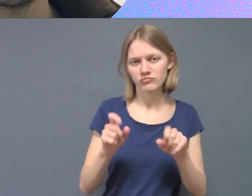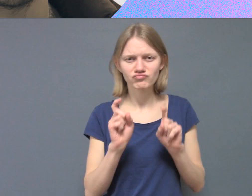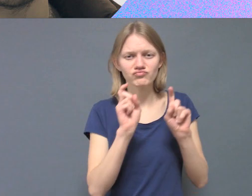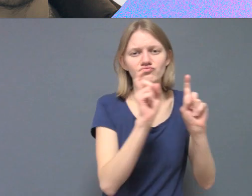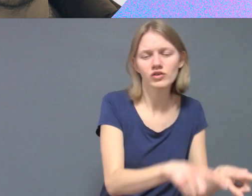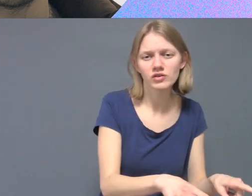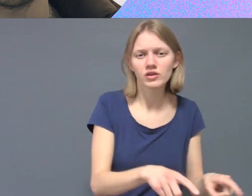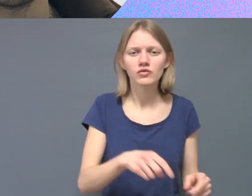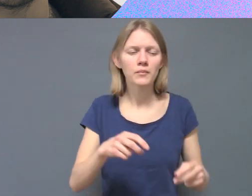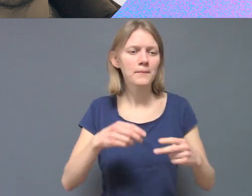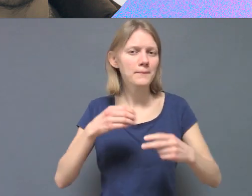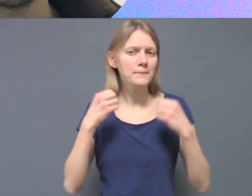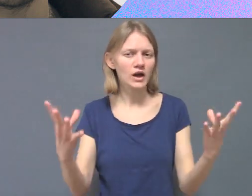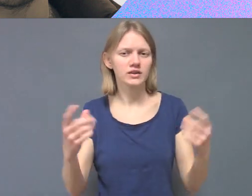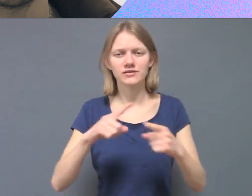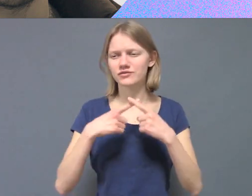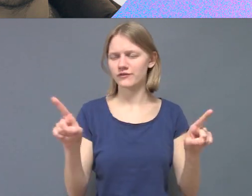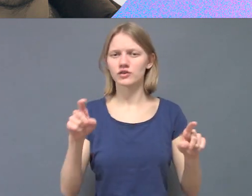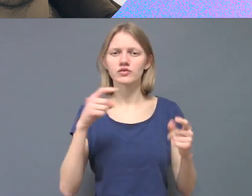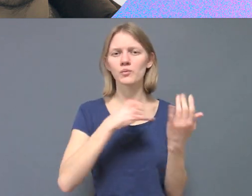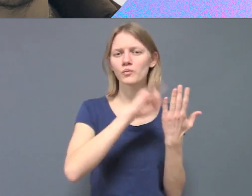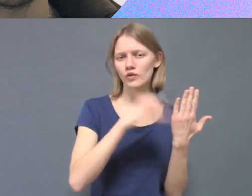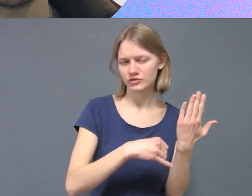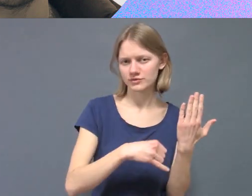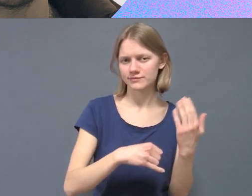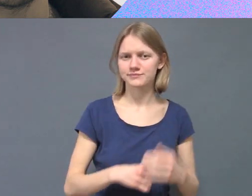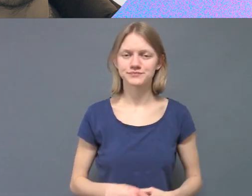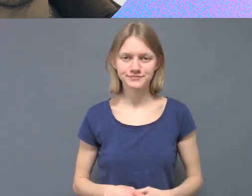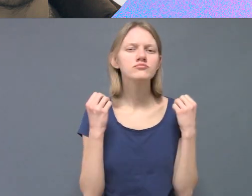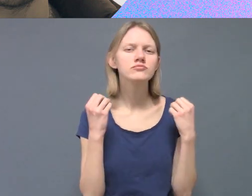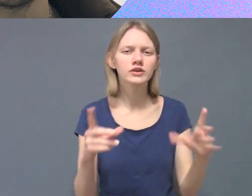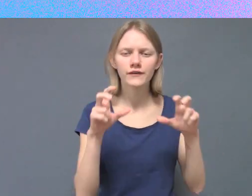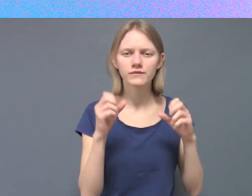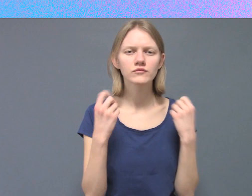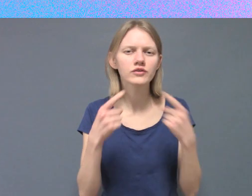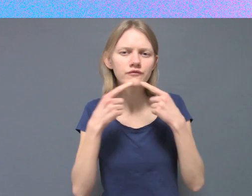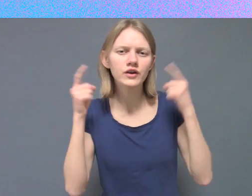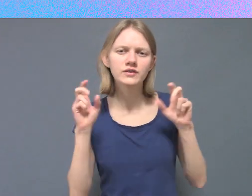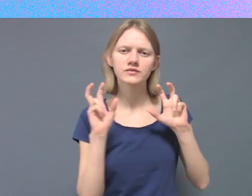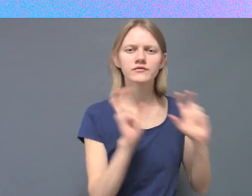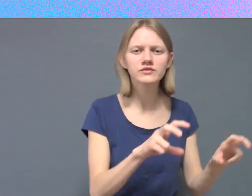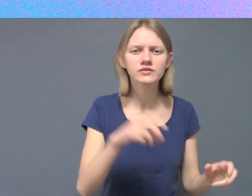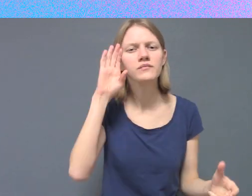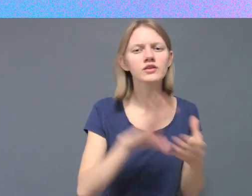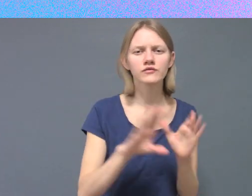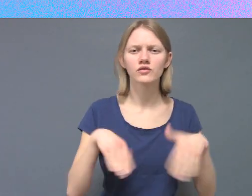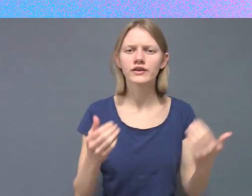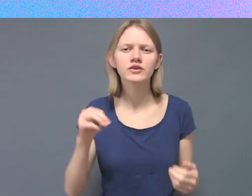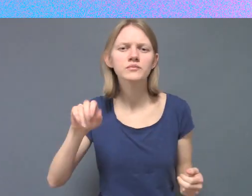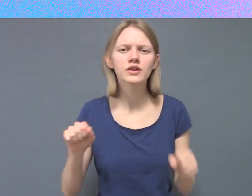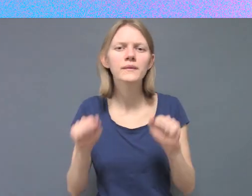firm Jane Street and has contributed to a variety of different open source projects. Many well-known investors